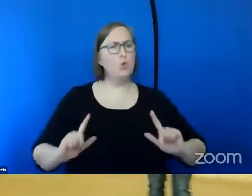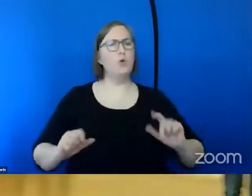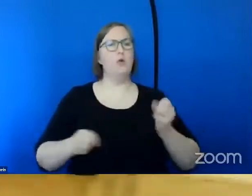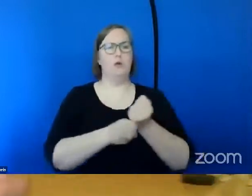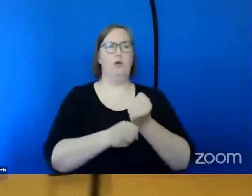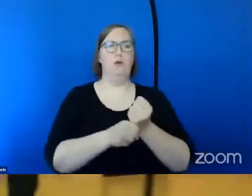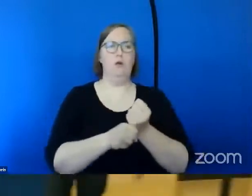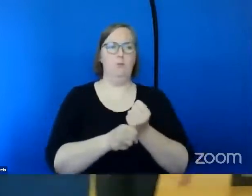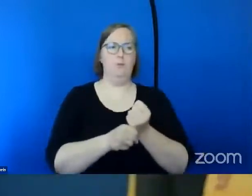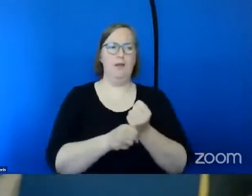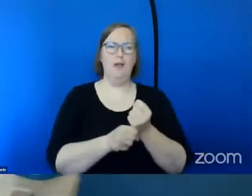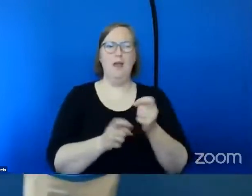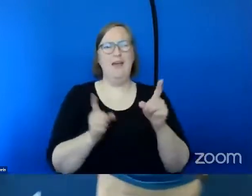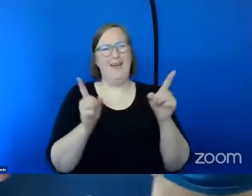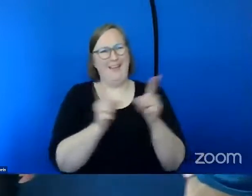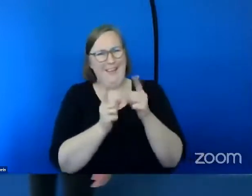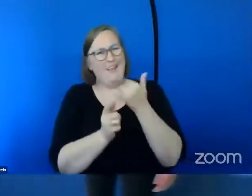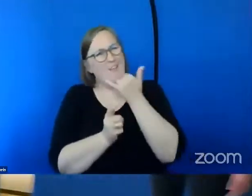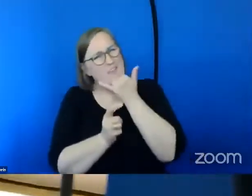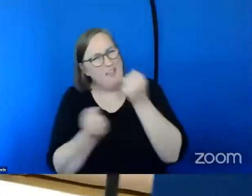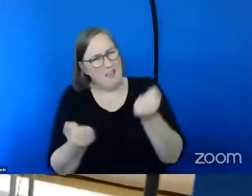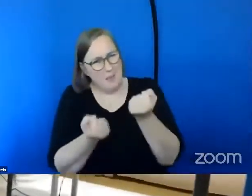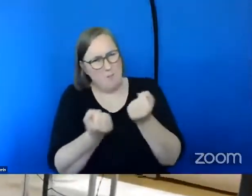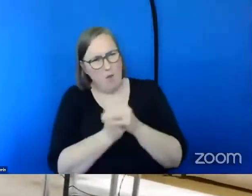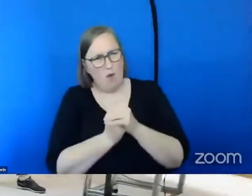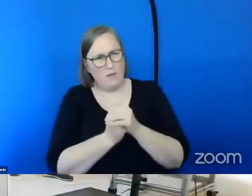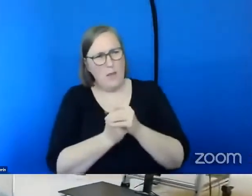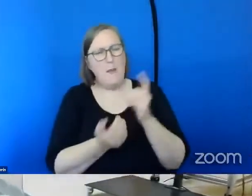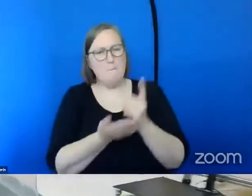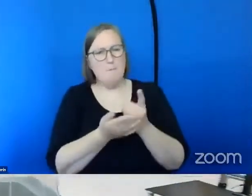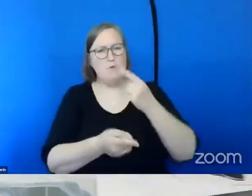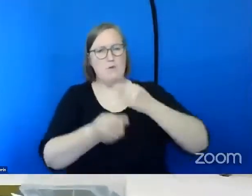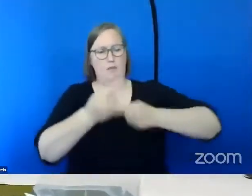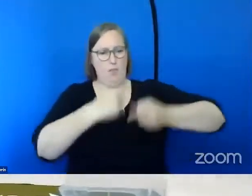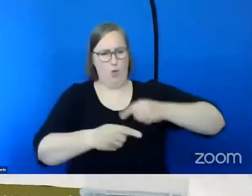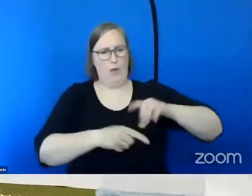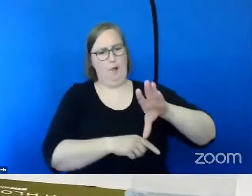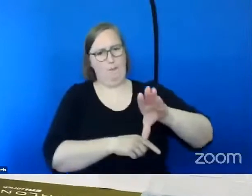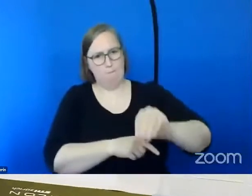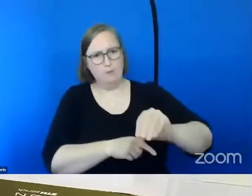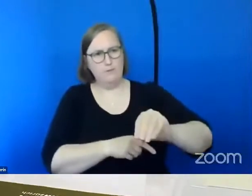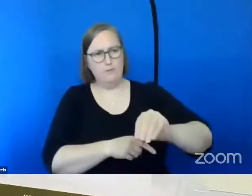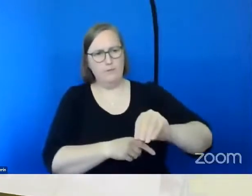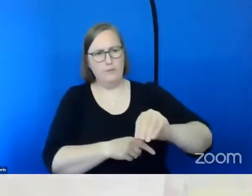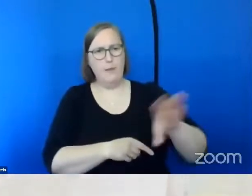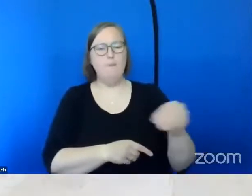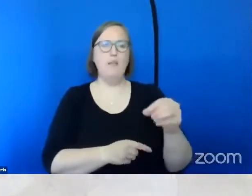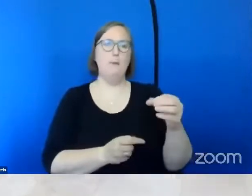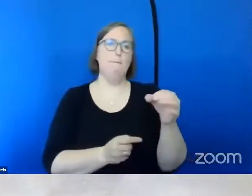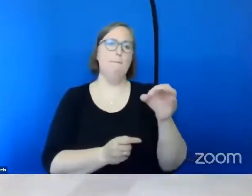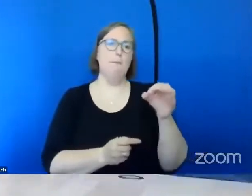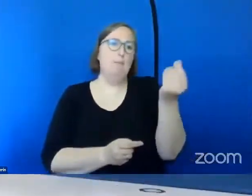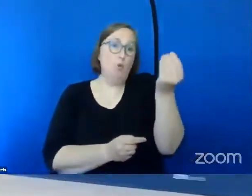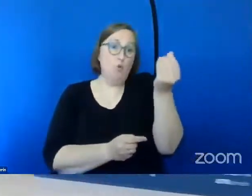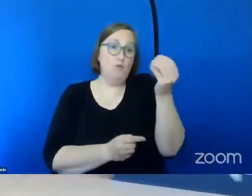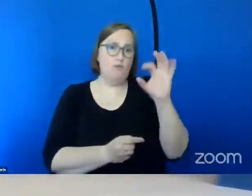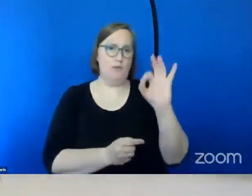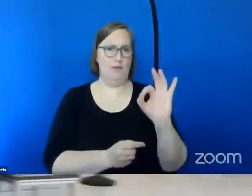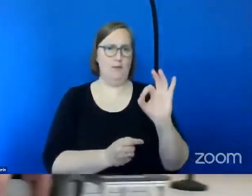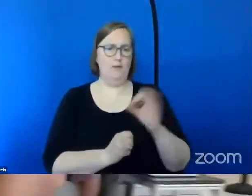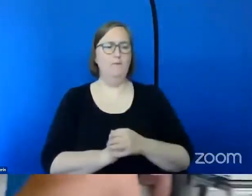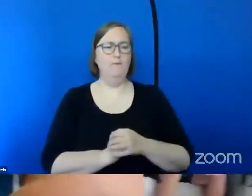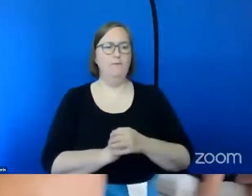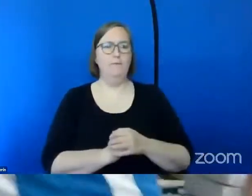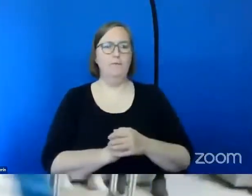he's got it into position, and he comes back for more. Still under a minute on the clock, taking himself to the halfway point, taking a grasp